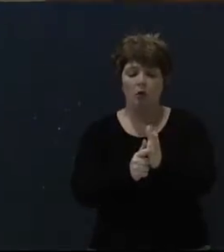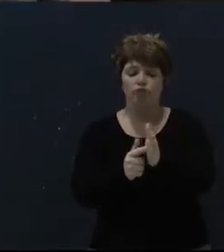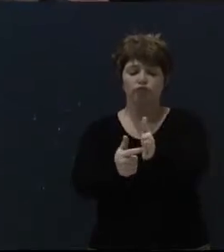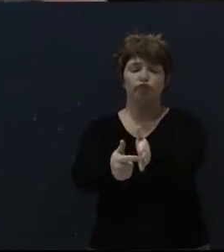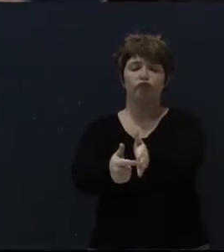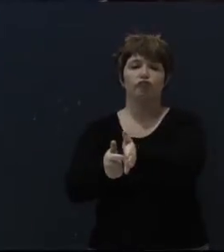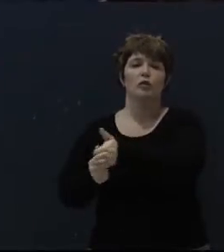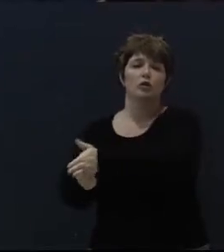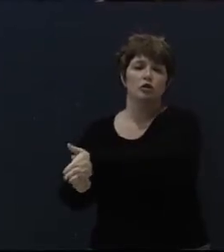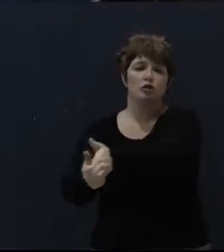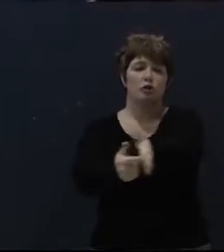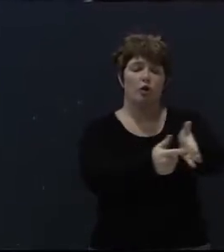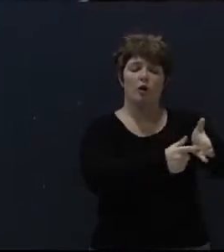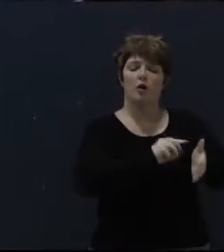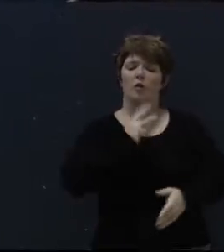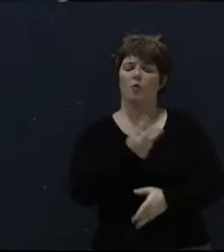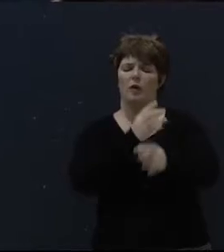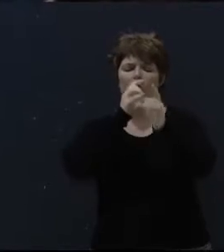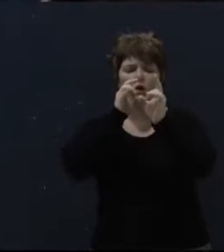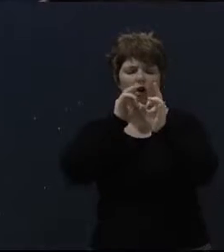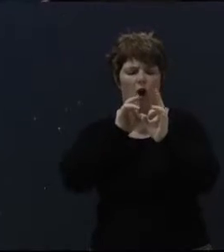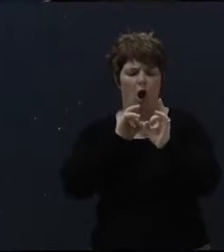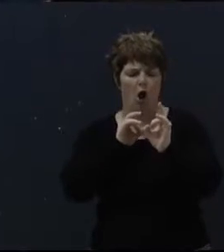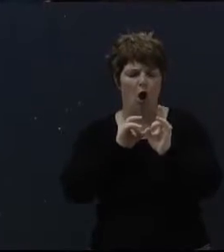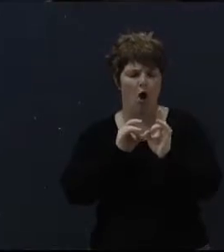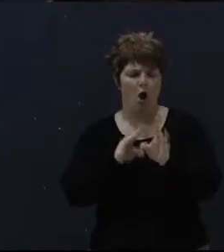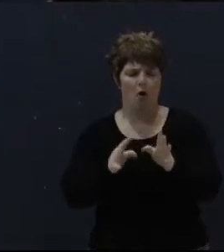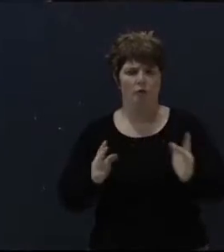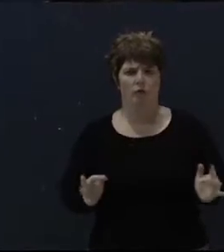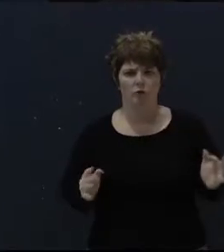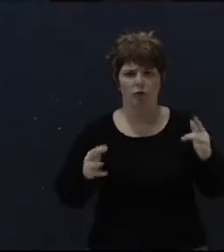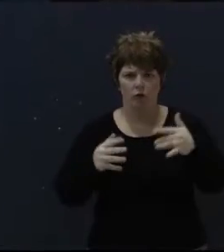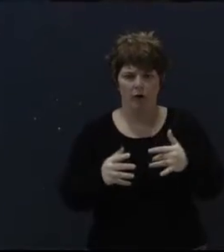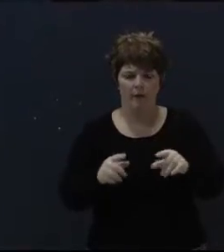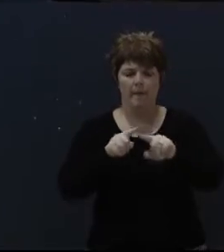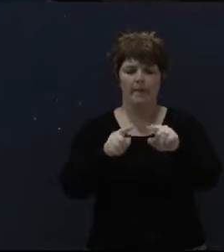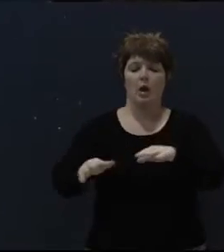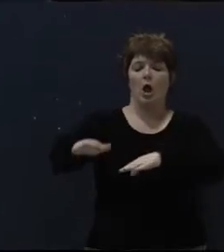you glad over that broken law was a mercy seat?